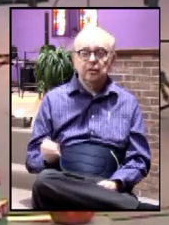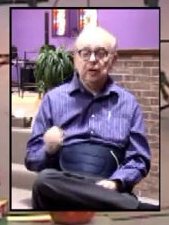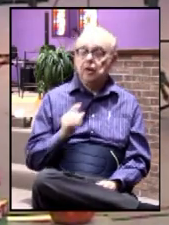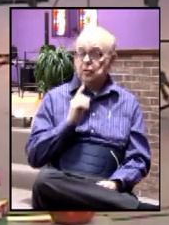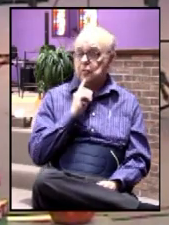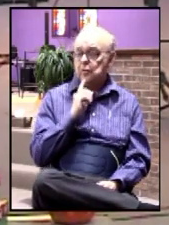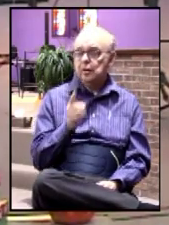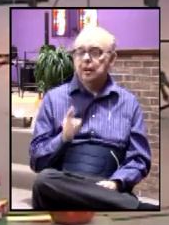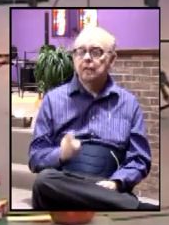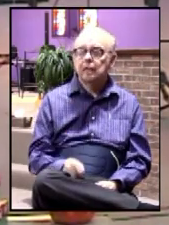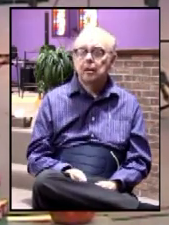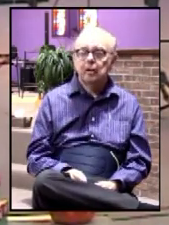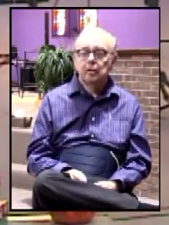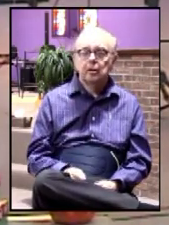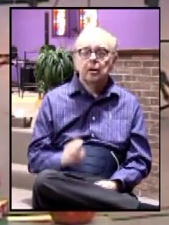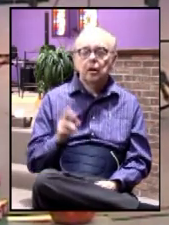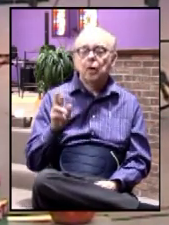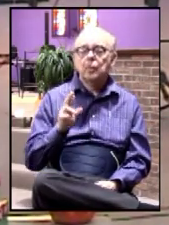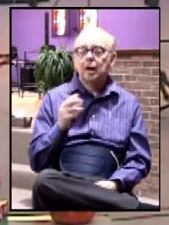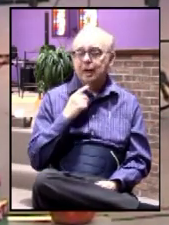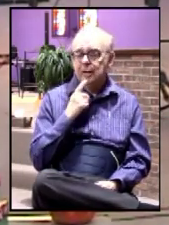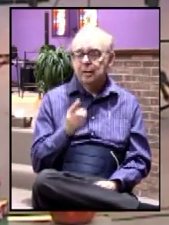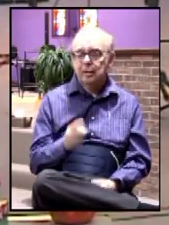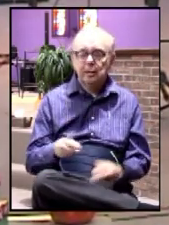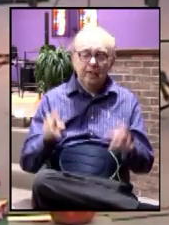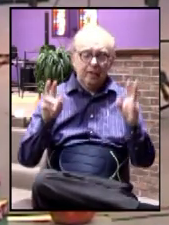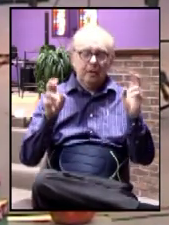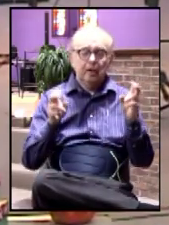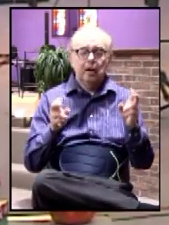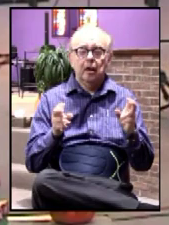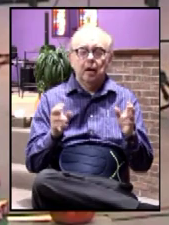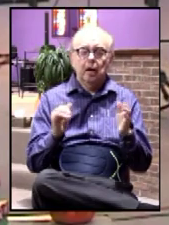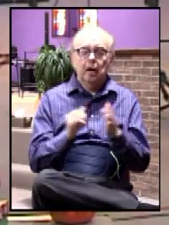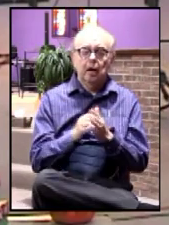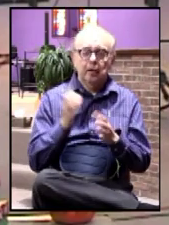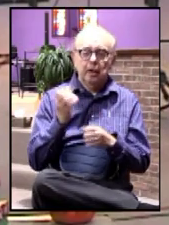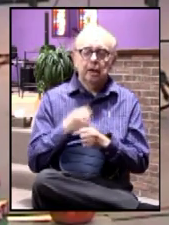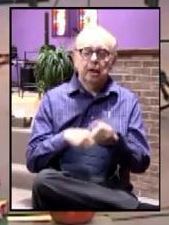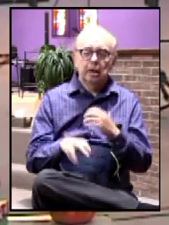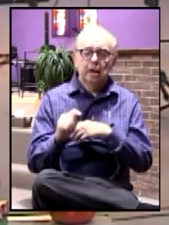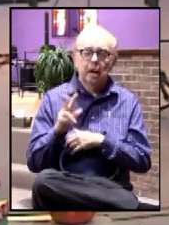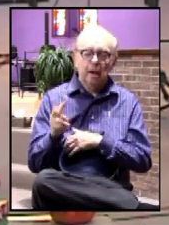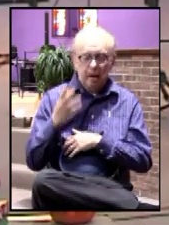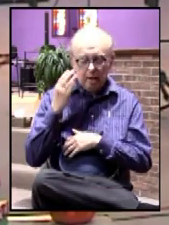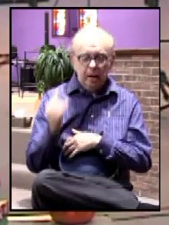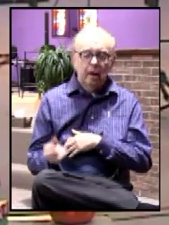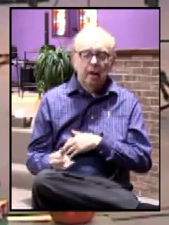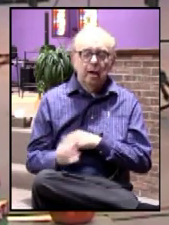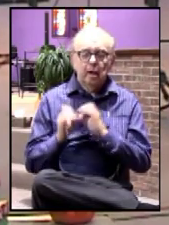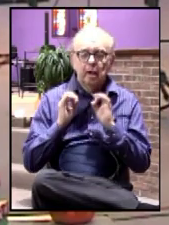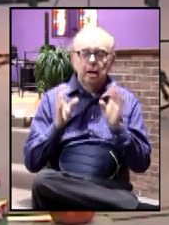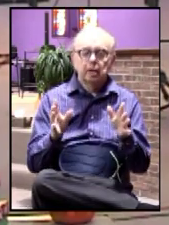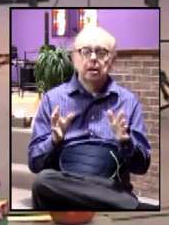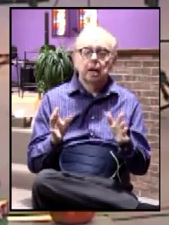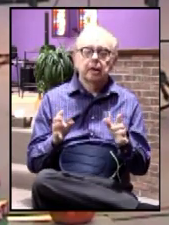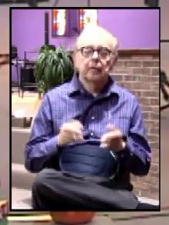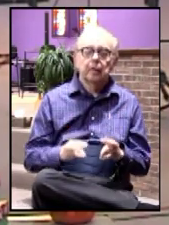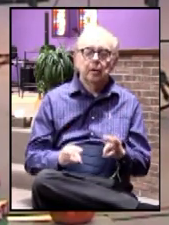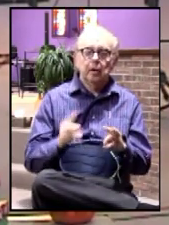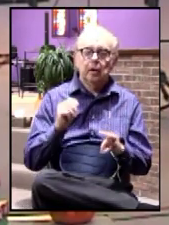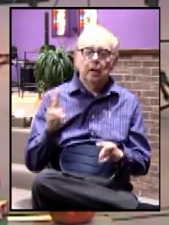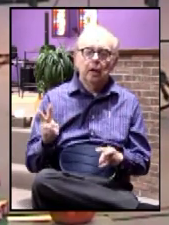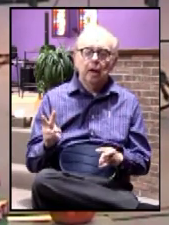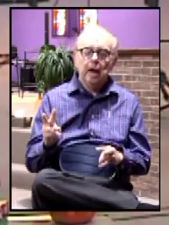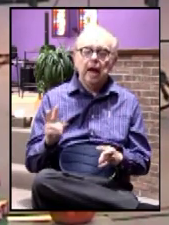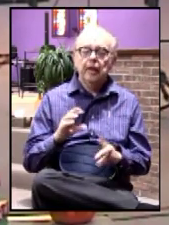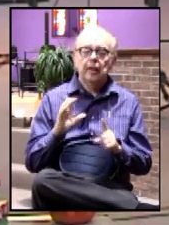And in fact, he said, and he quoted, that he got into TV because he didn't like the way that TV